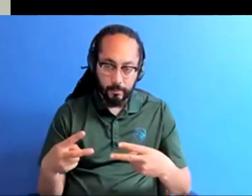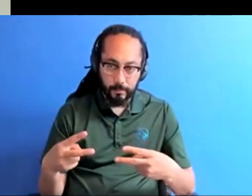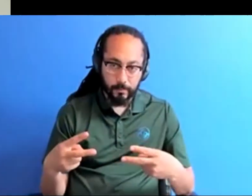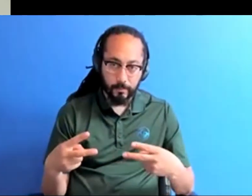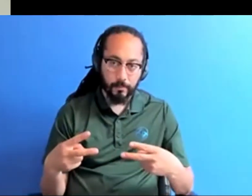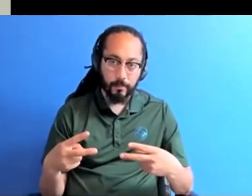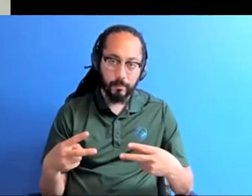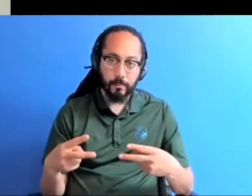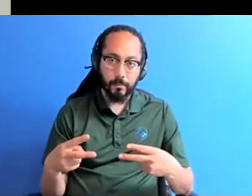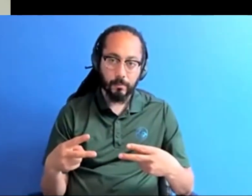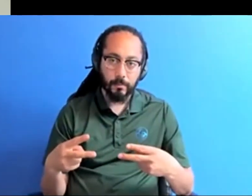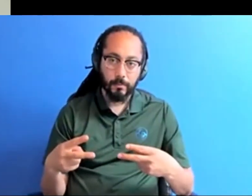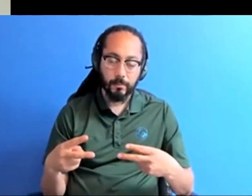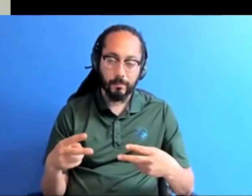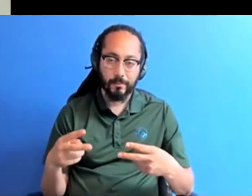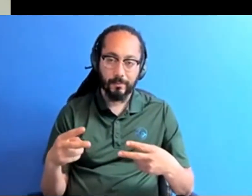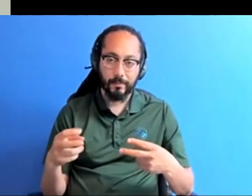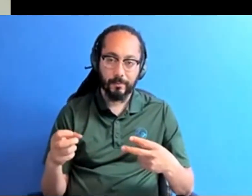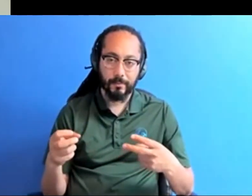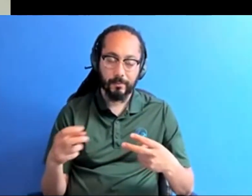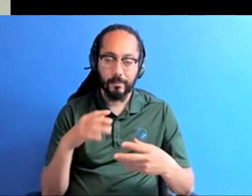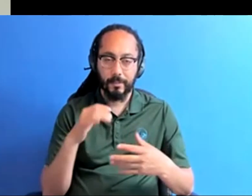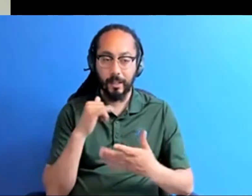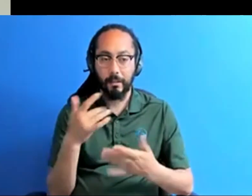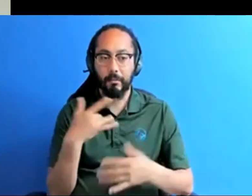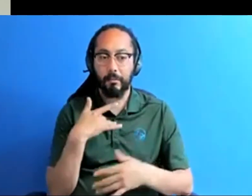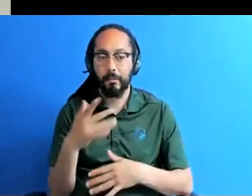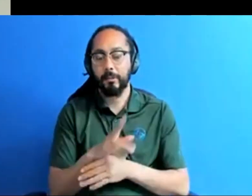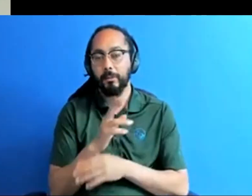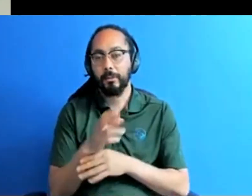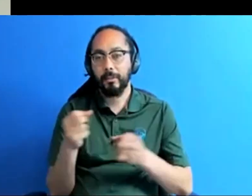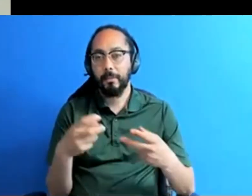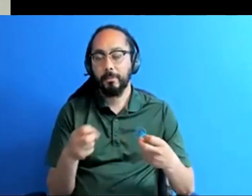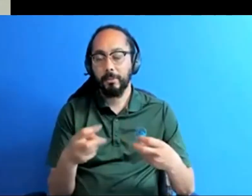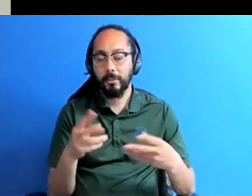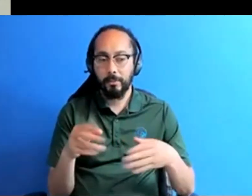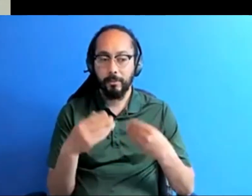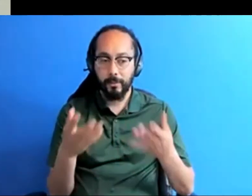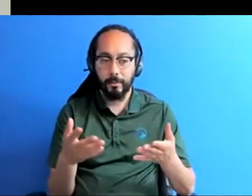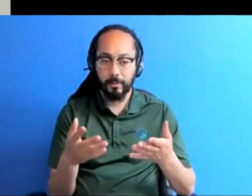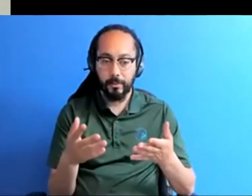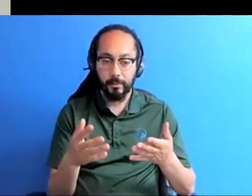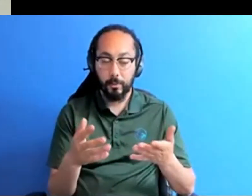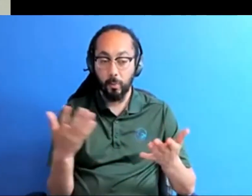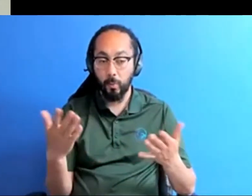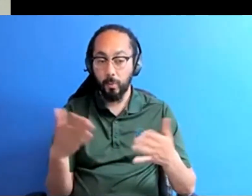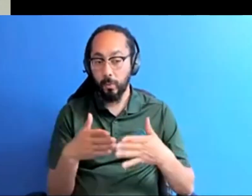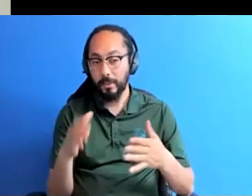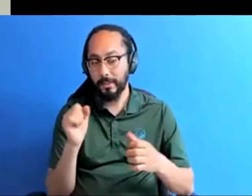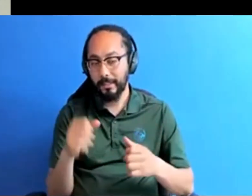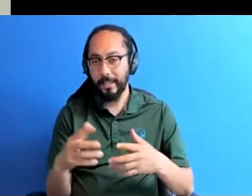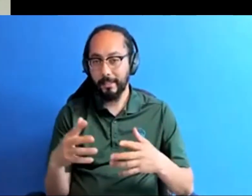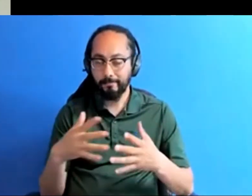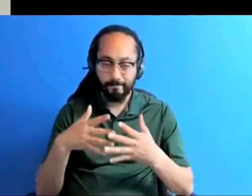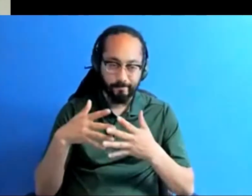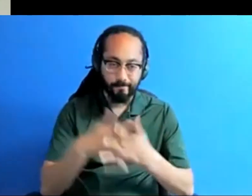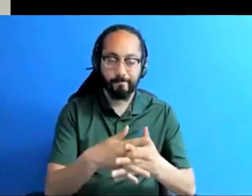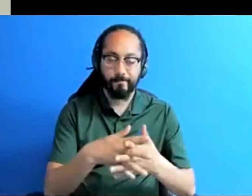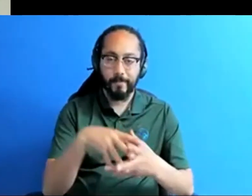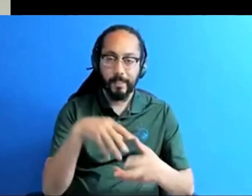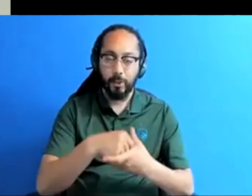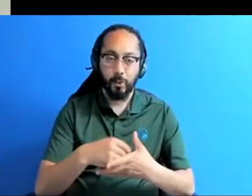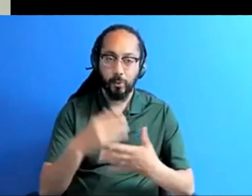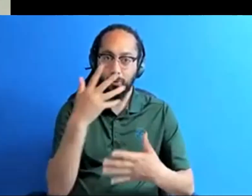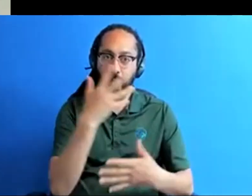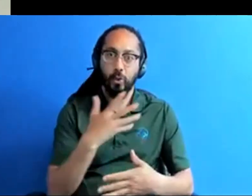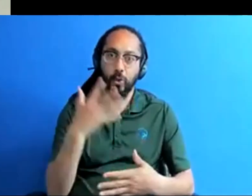the sort of typical ways that you would provide captioning? Are there ways that it can be integrated into the aesthetics of the work that's